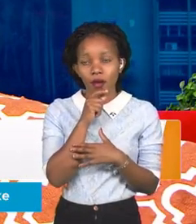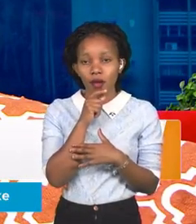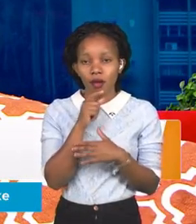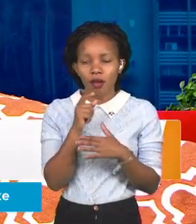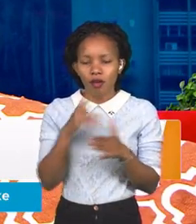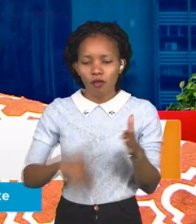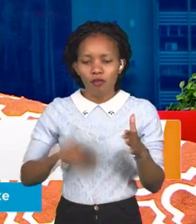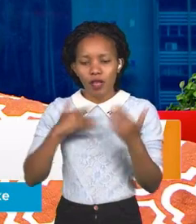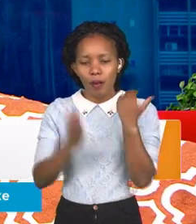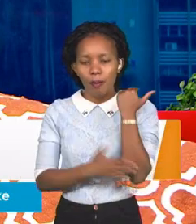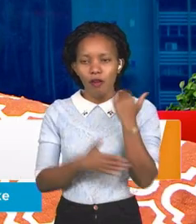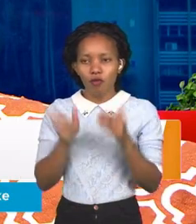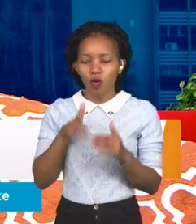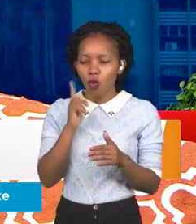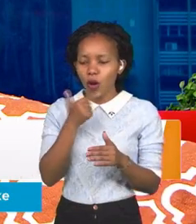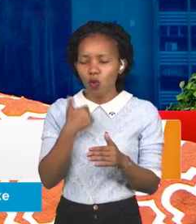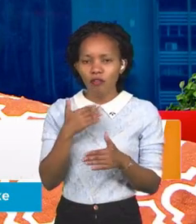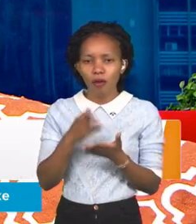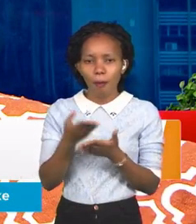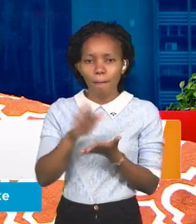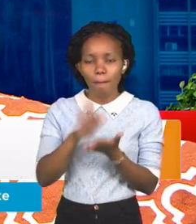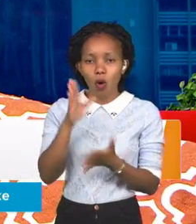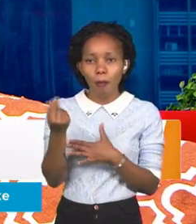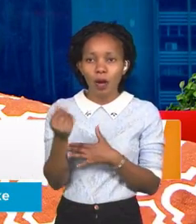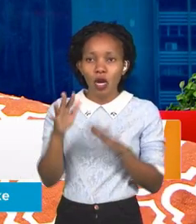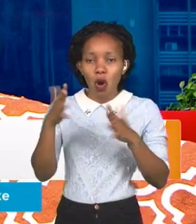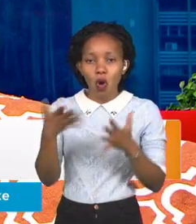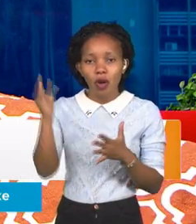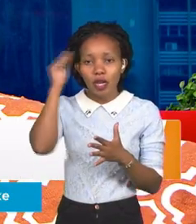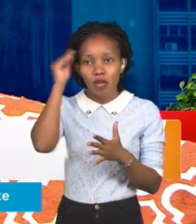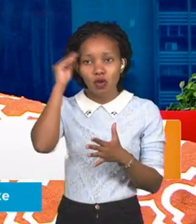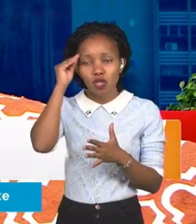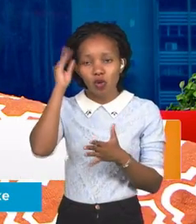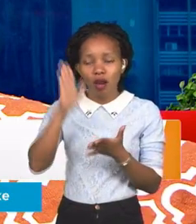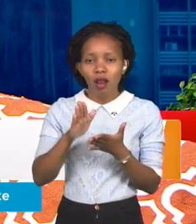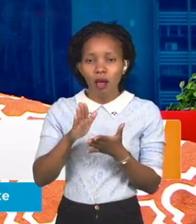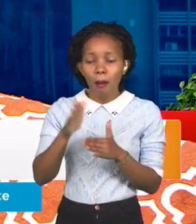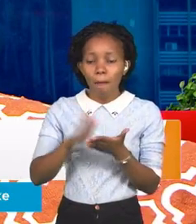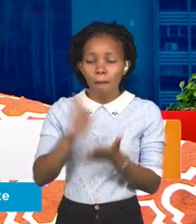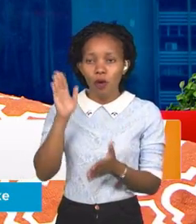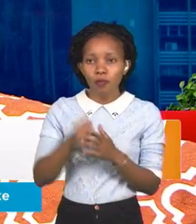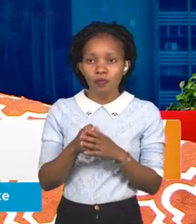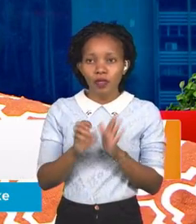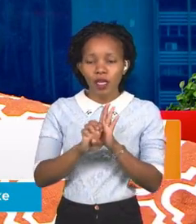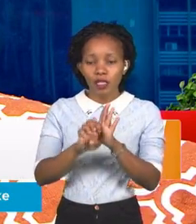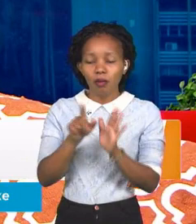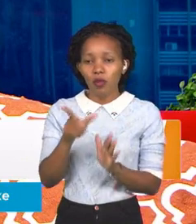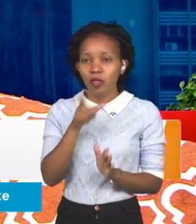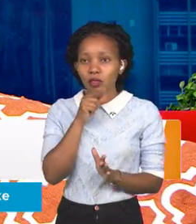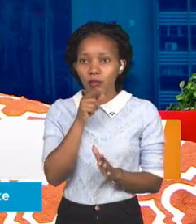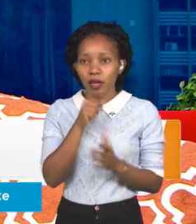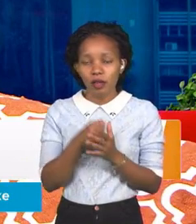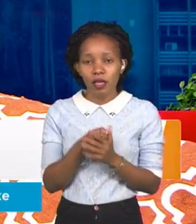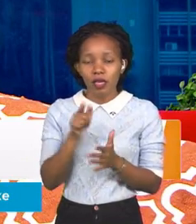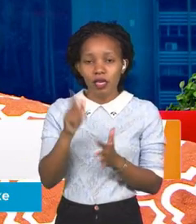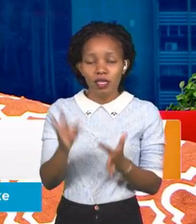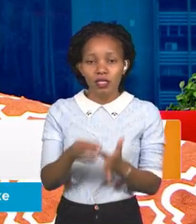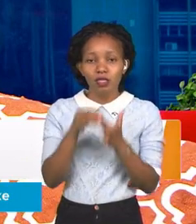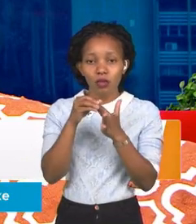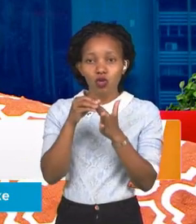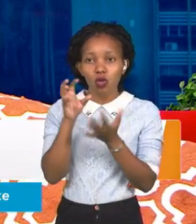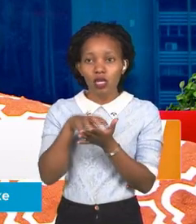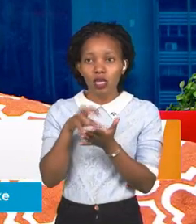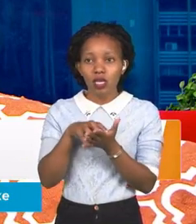intimidated by a woman who has more money than them, sure. or who has more education than them. Mm-hmm. Like this man, in this particular case,